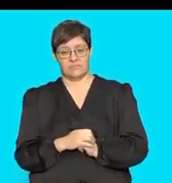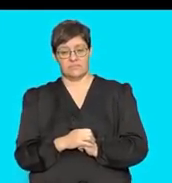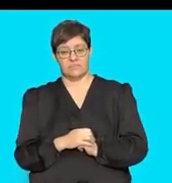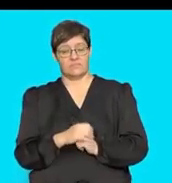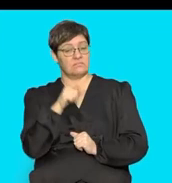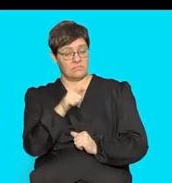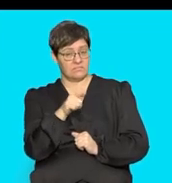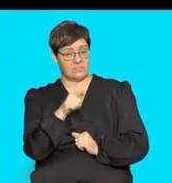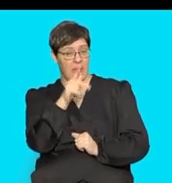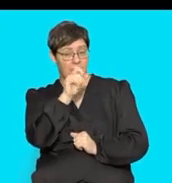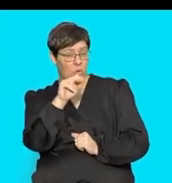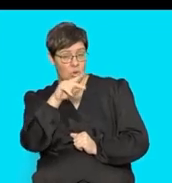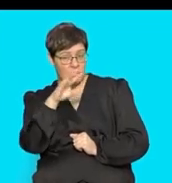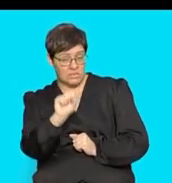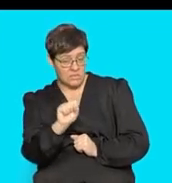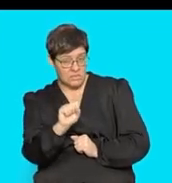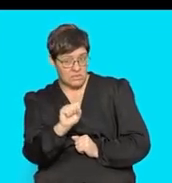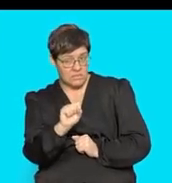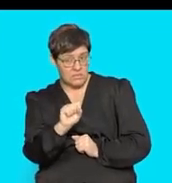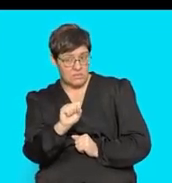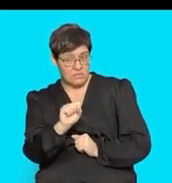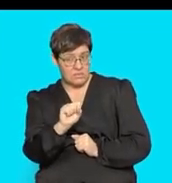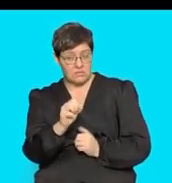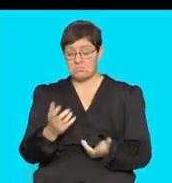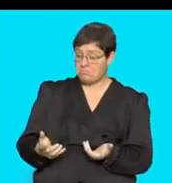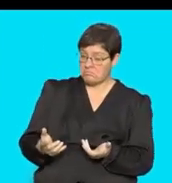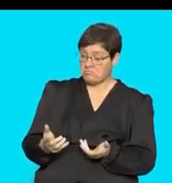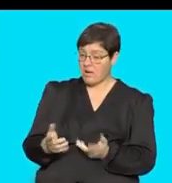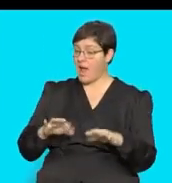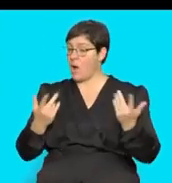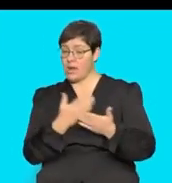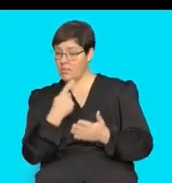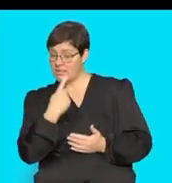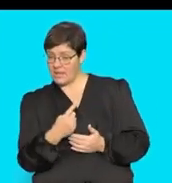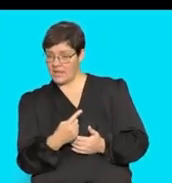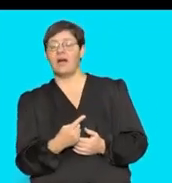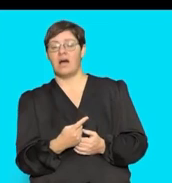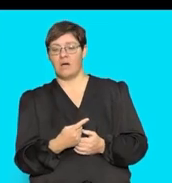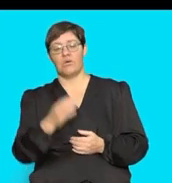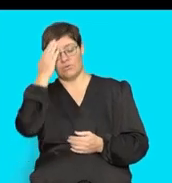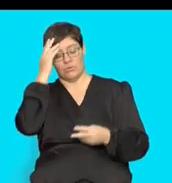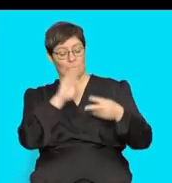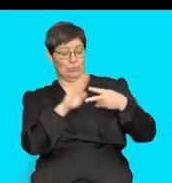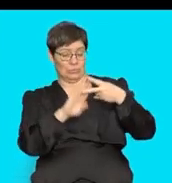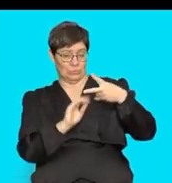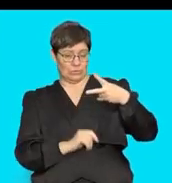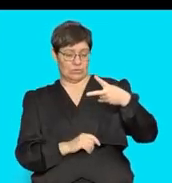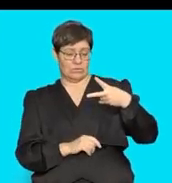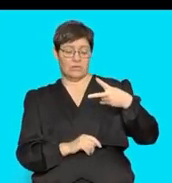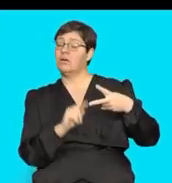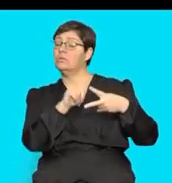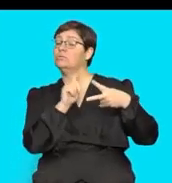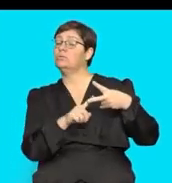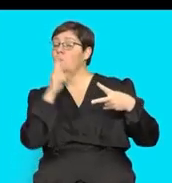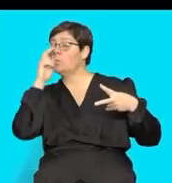Okay, is this the ambiguous case? Again, how can we tell if it's the ambiguous case? We need two conditions. What are the